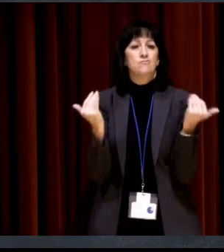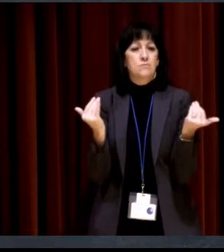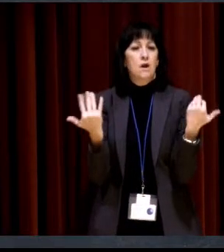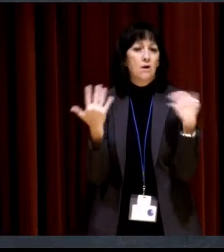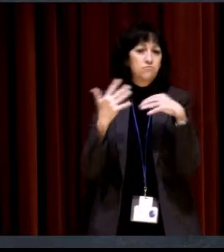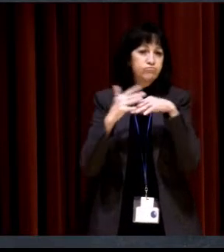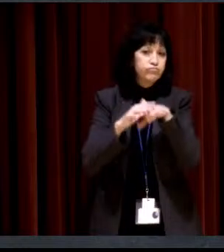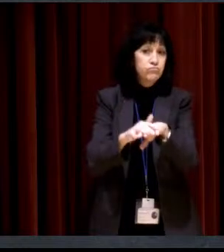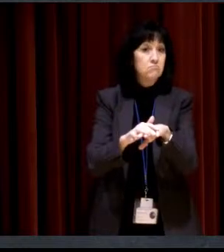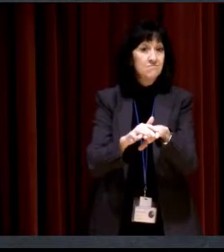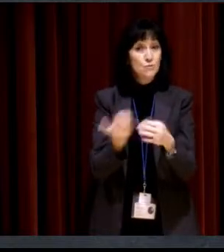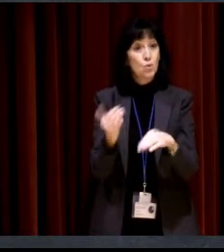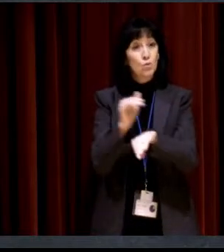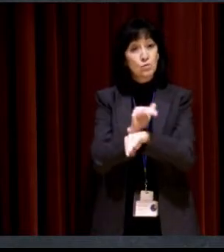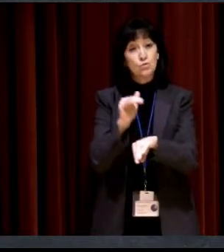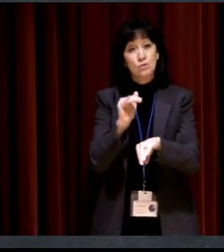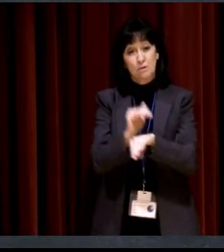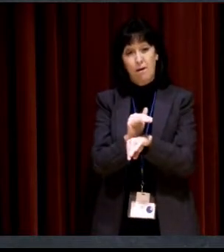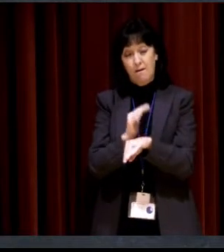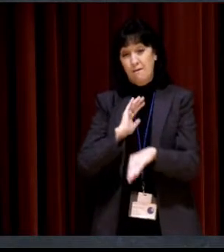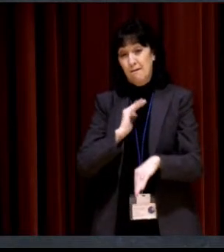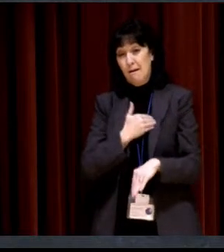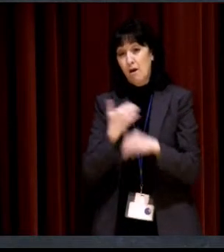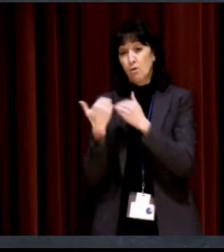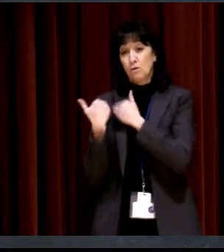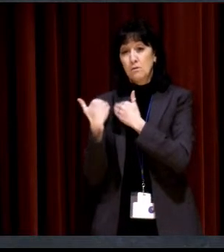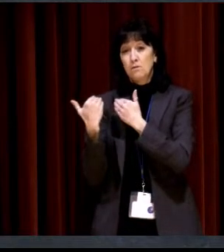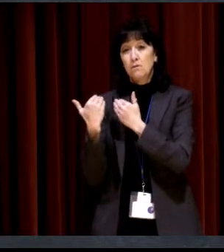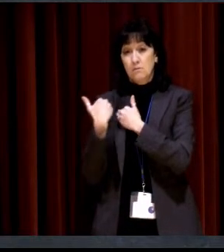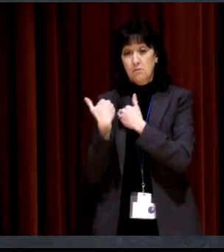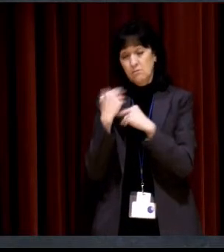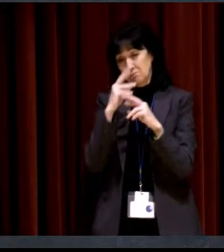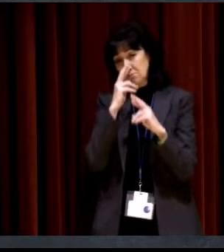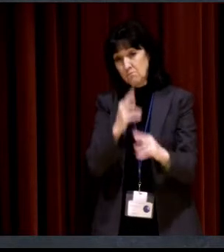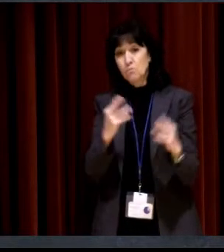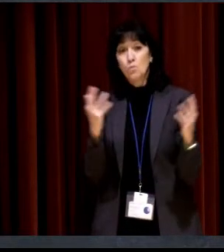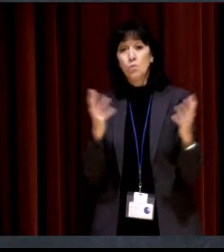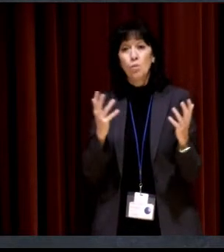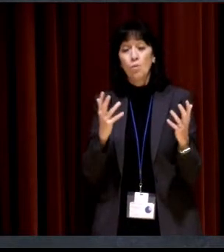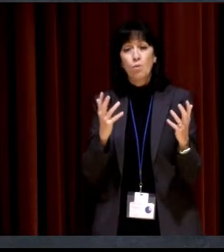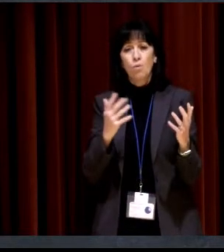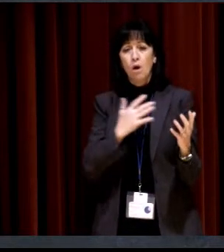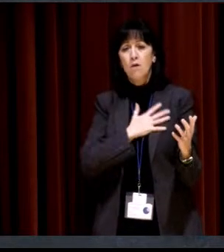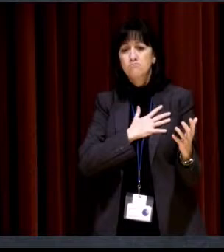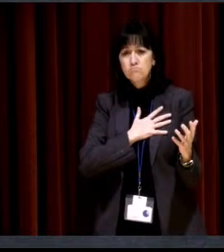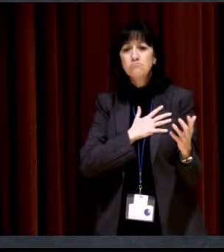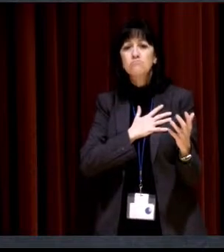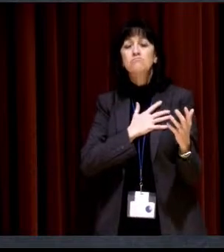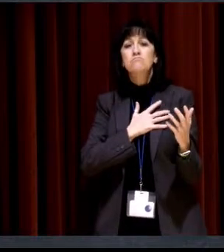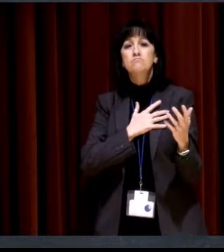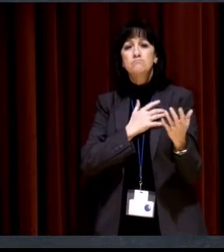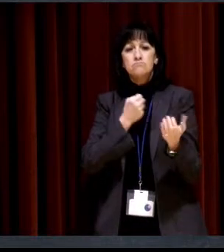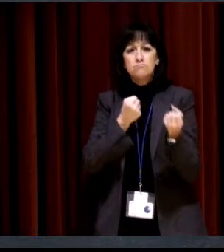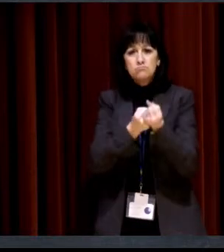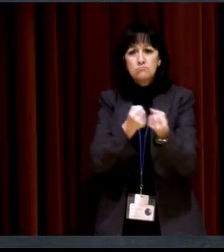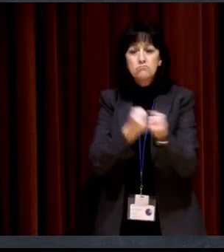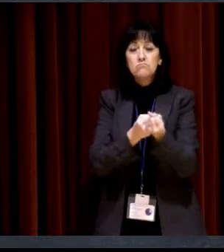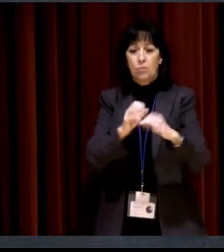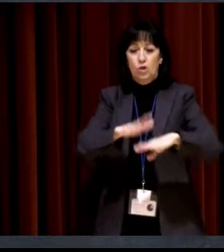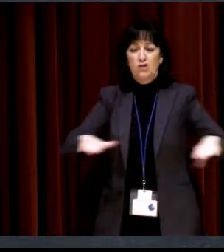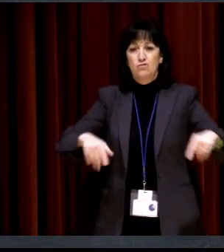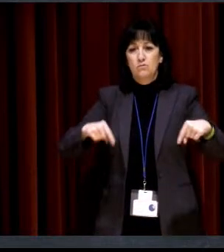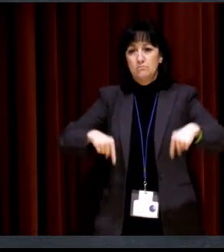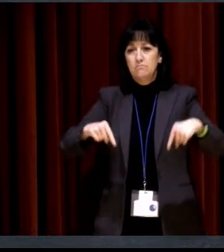we are following through on our obligation to the children here in the city, and that's why we're here. So we invite your questions, your